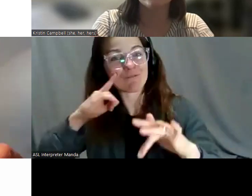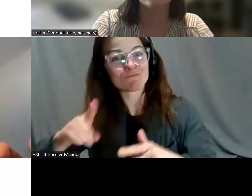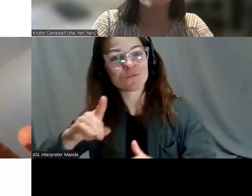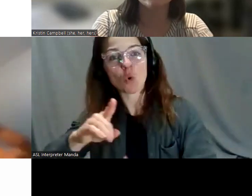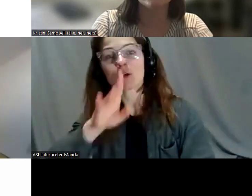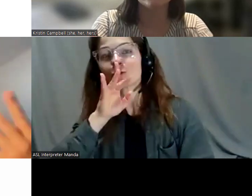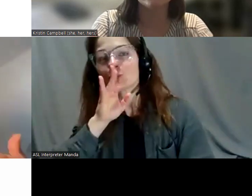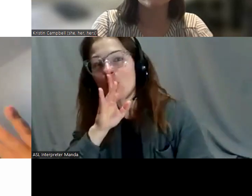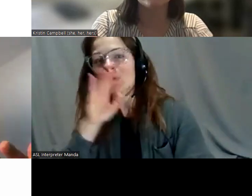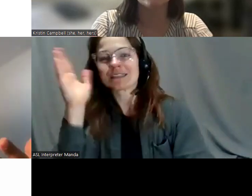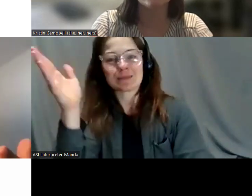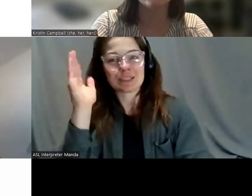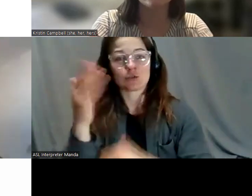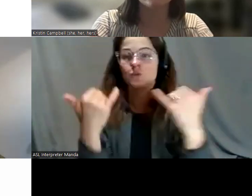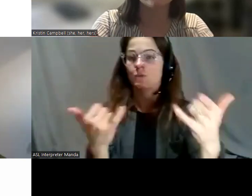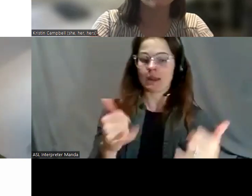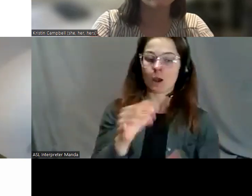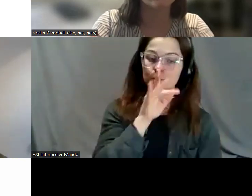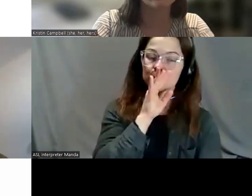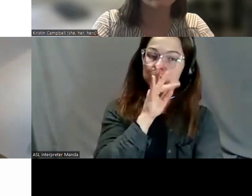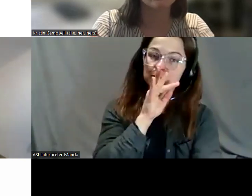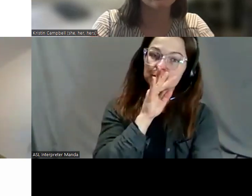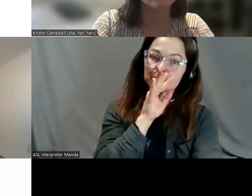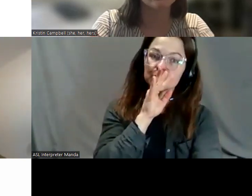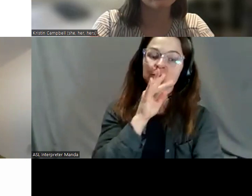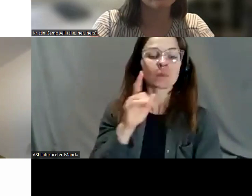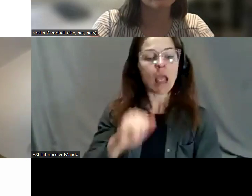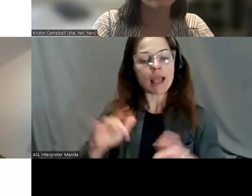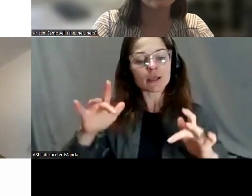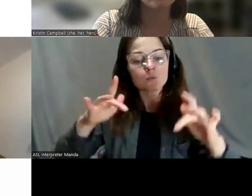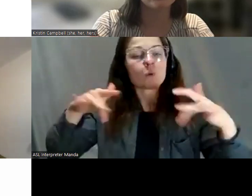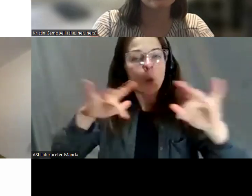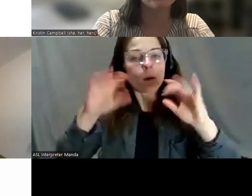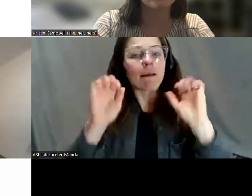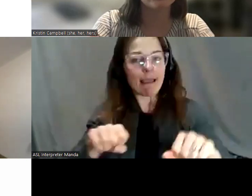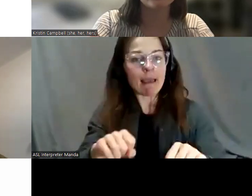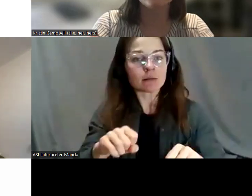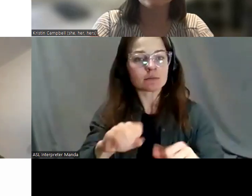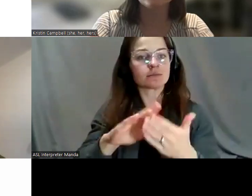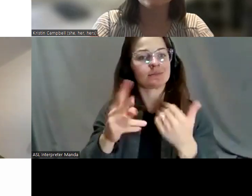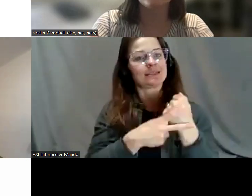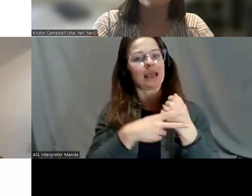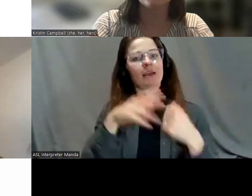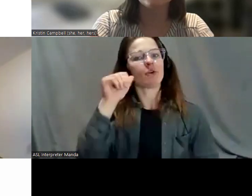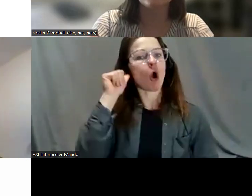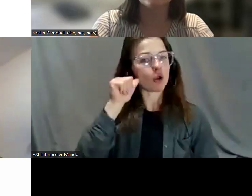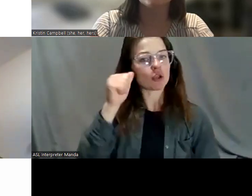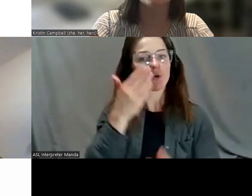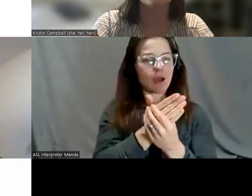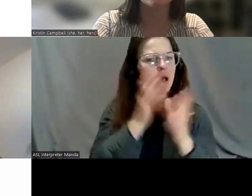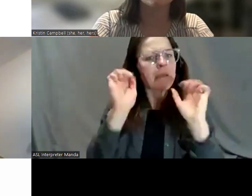spoken speech. So what I'm doing right now, I can use my phone to record it as an audio file, but that did not